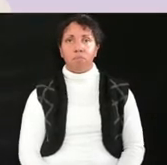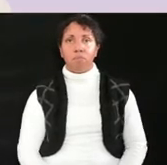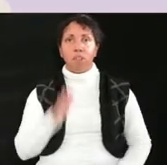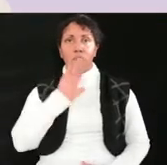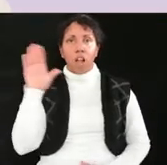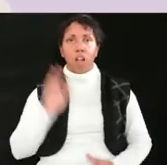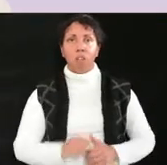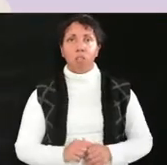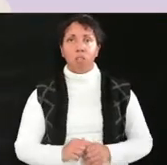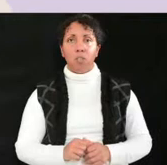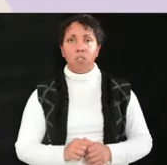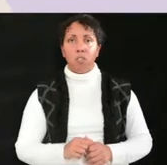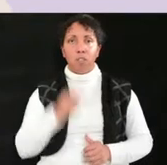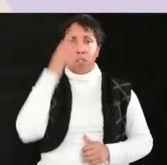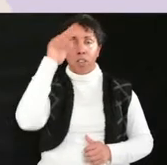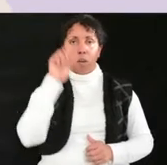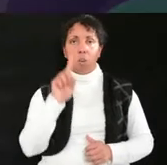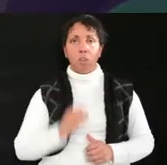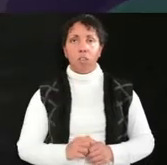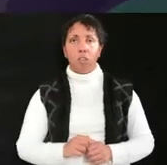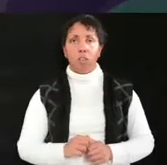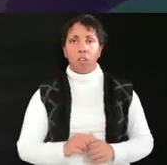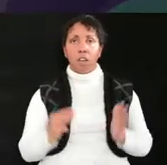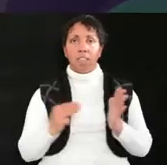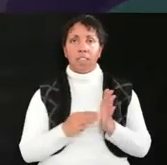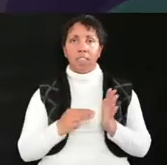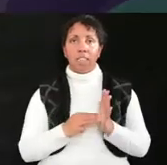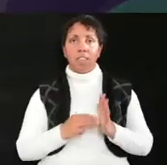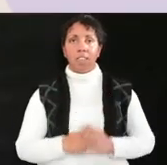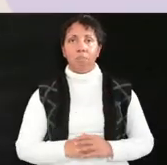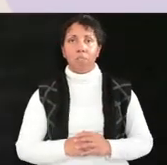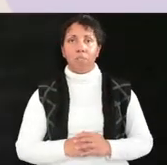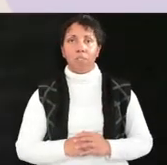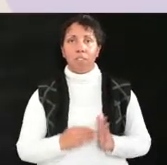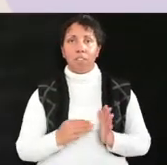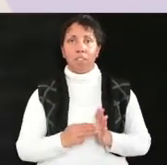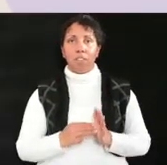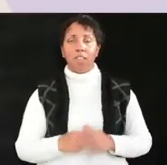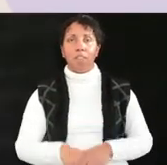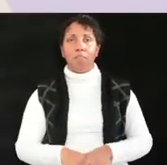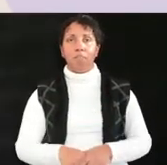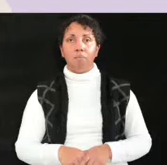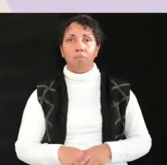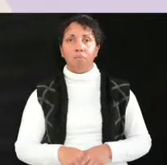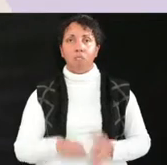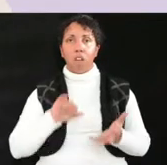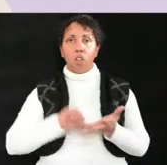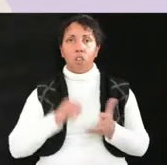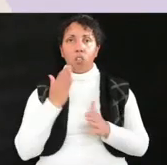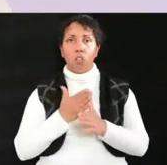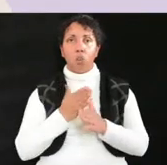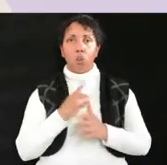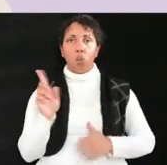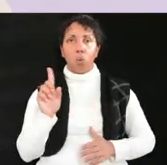Hello, lucky contestant. What is your name? Ziggy. Ziggy, what does a social worker